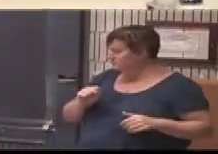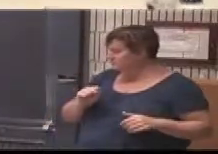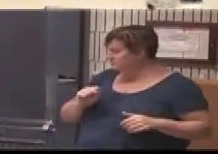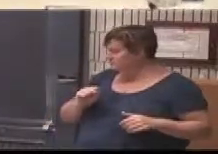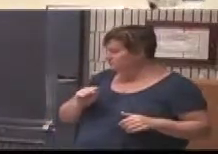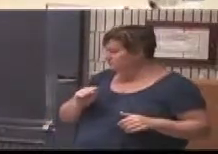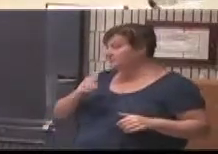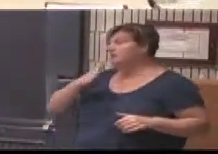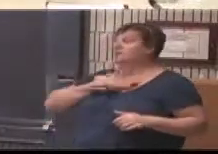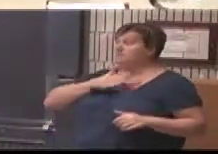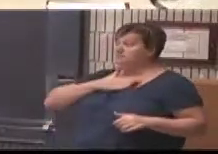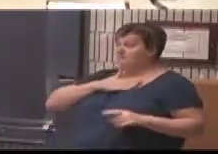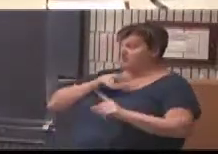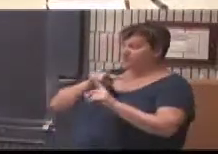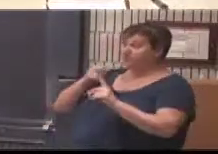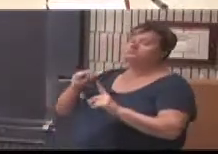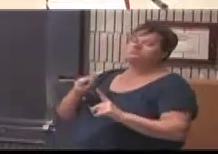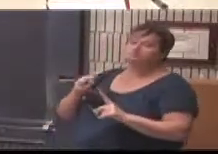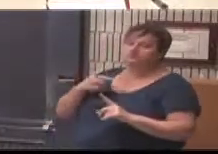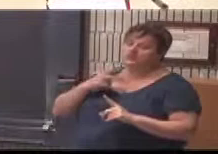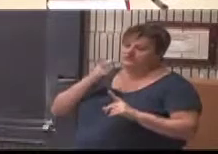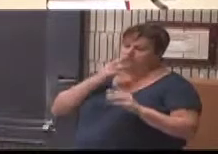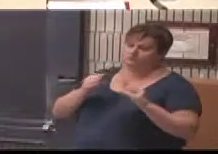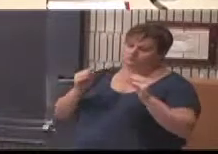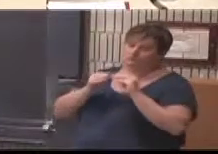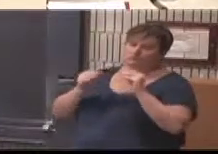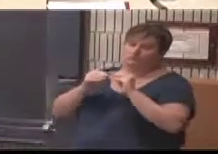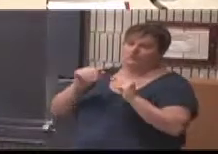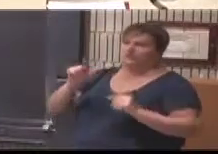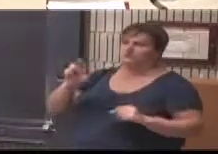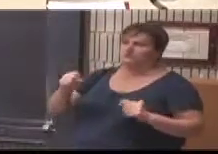I feel, I mean, from my point of view, I see a lot of people with ALS.